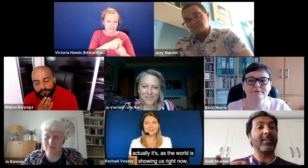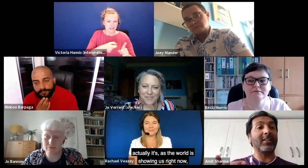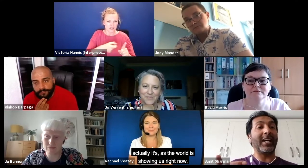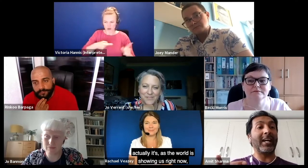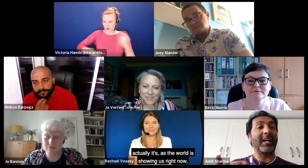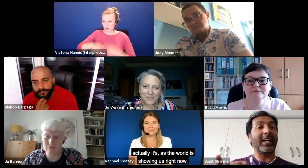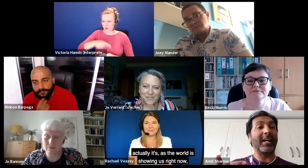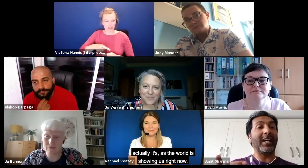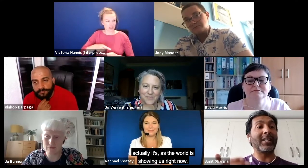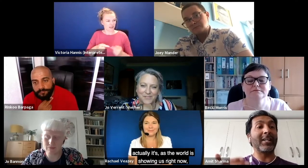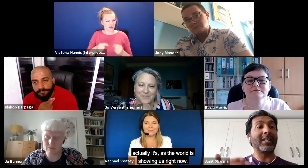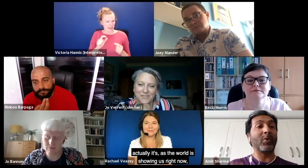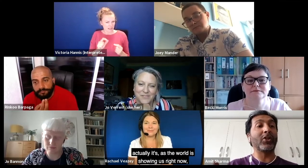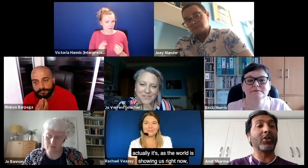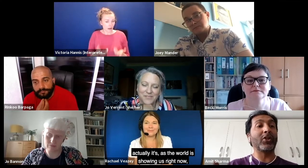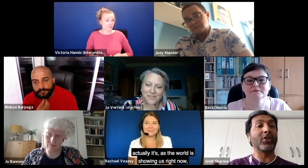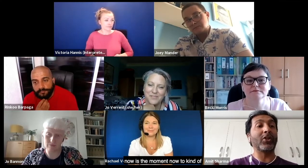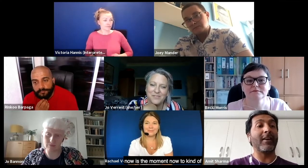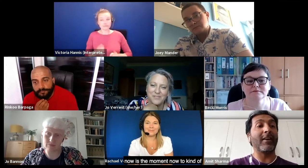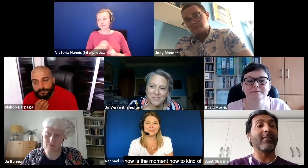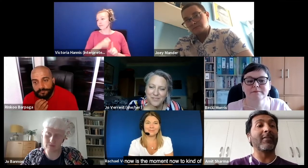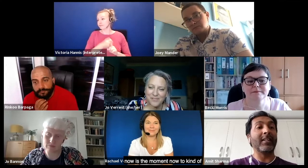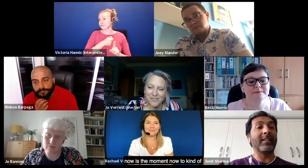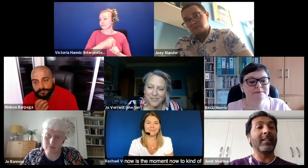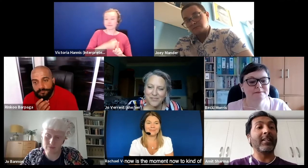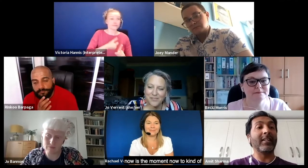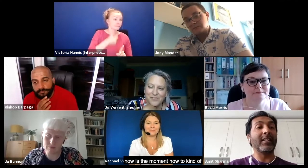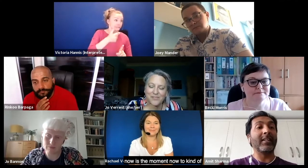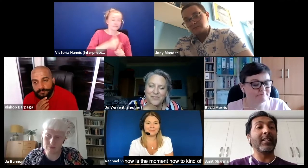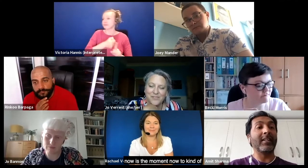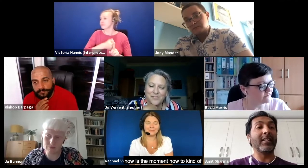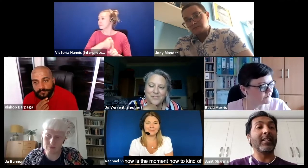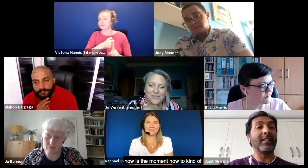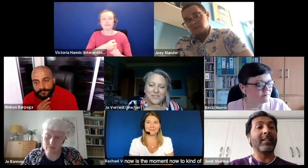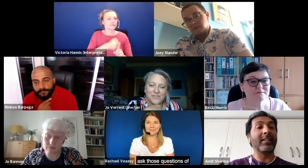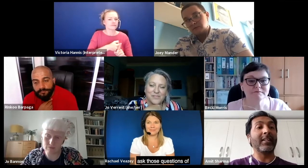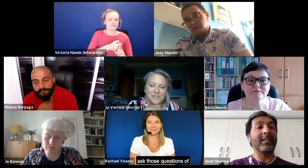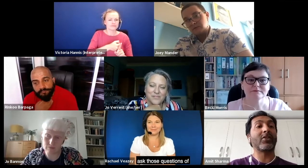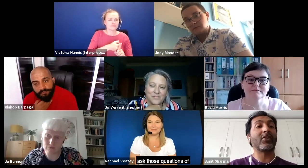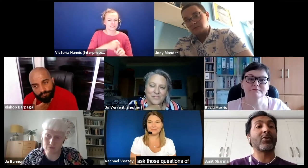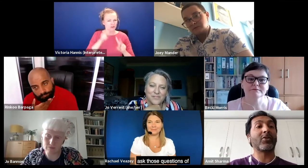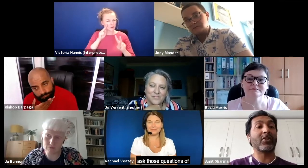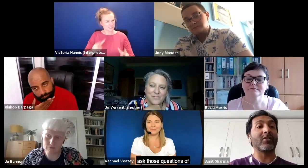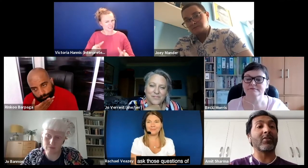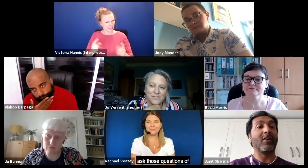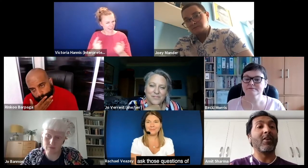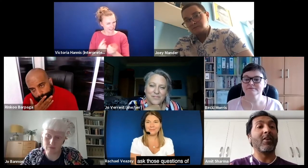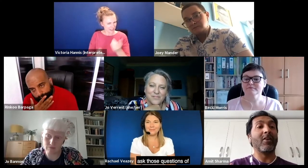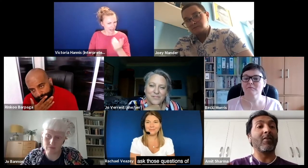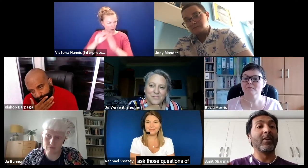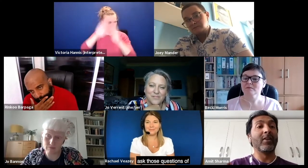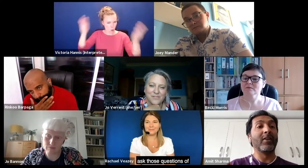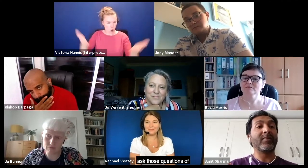it's as the world is showing us right now, is it's now is the moment to kind of ask those questions